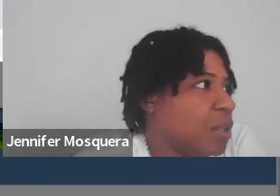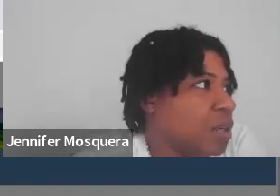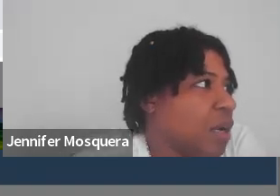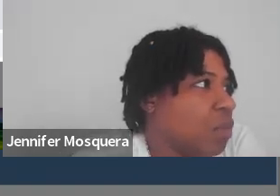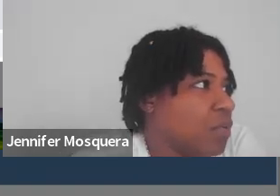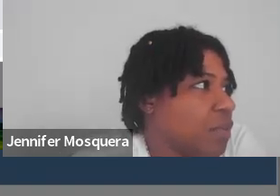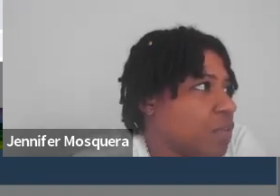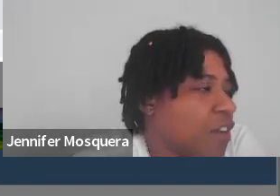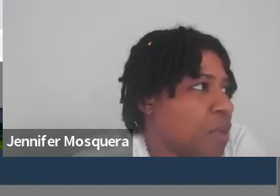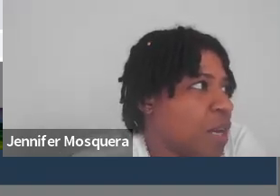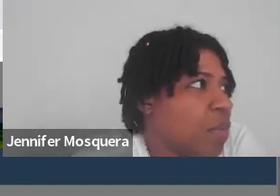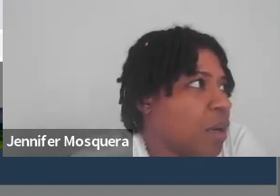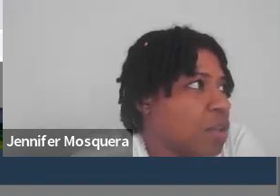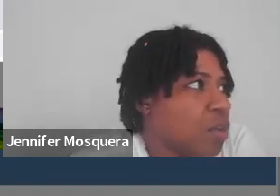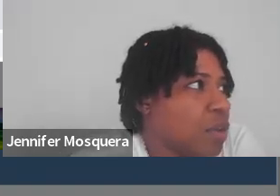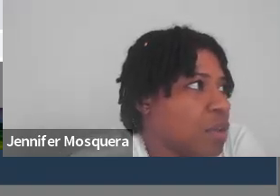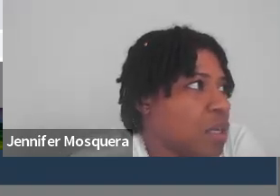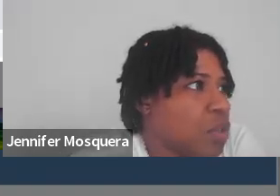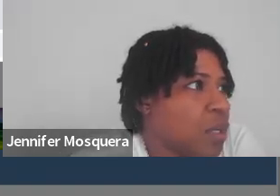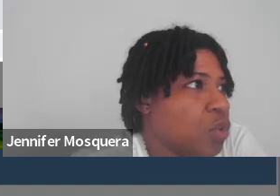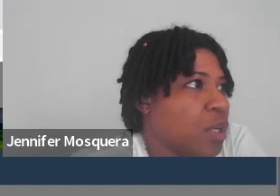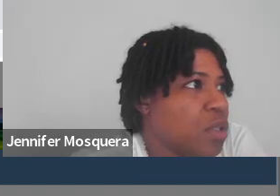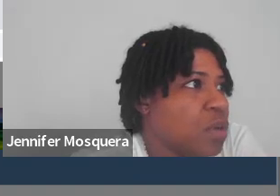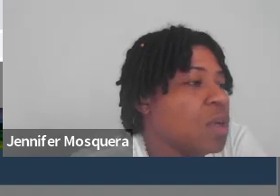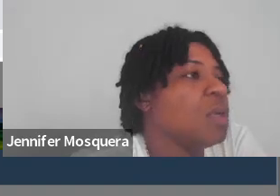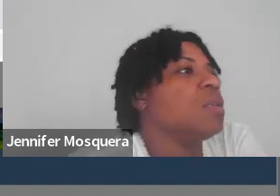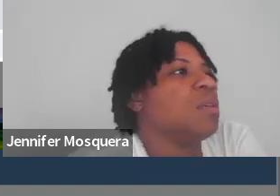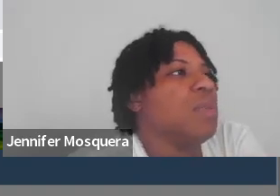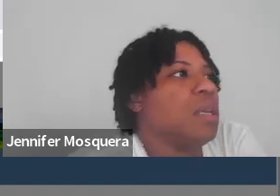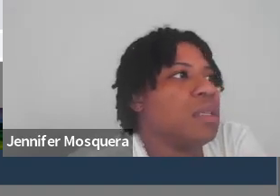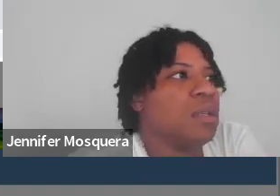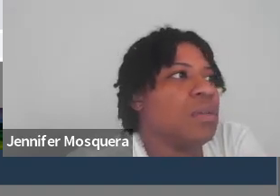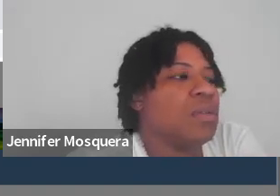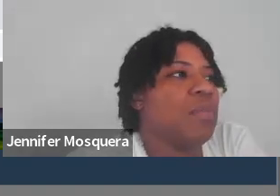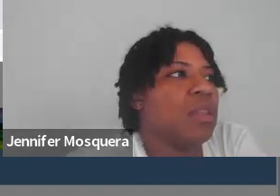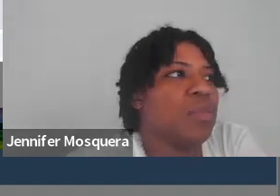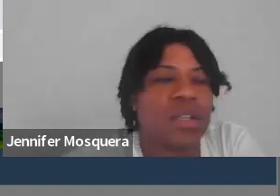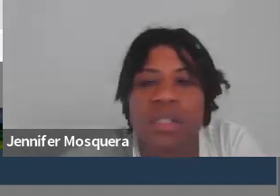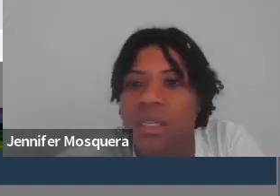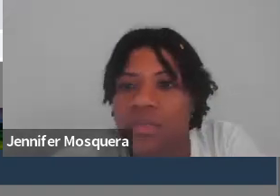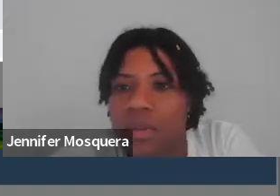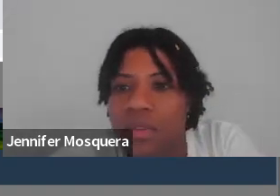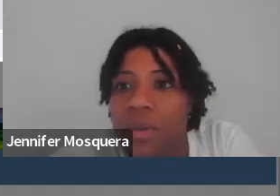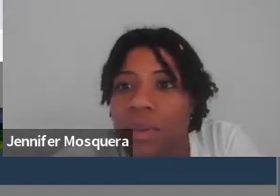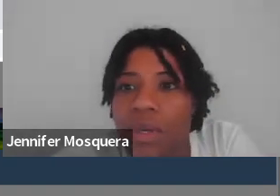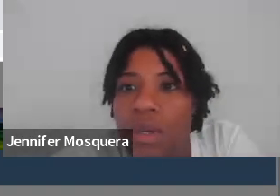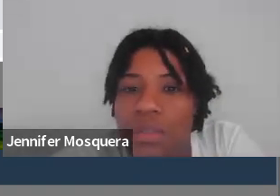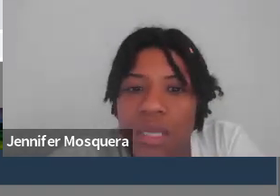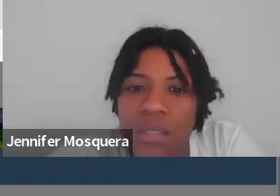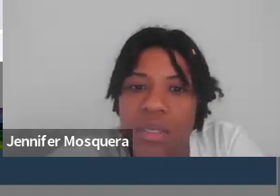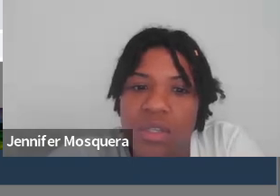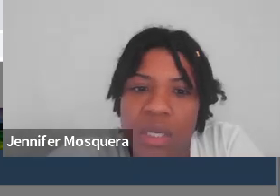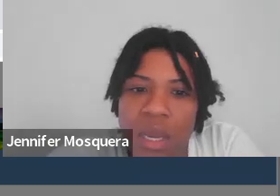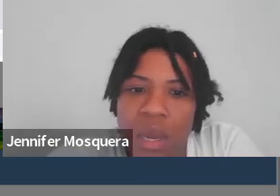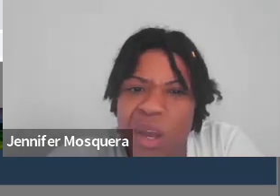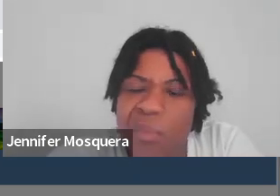that Hector at 1:55 p.m. on October 13th, 2022, submitted the project to NIFA review. So